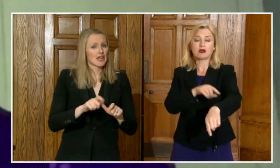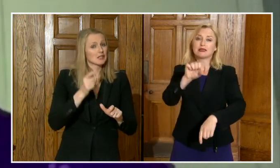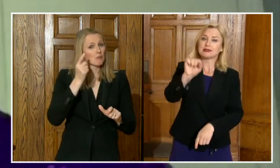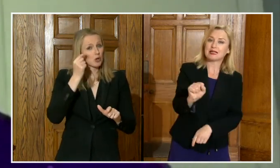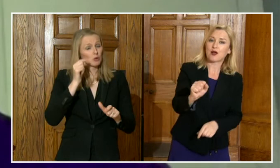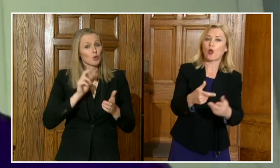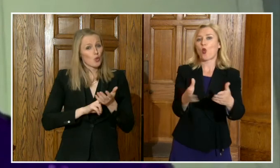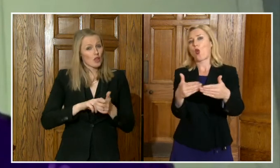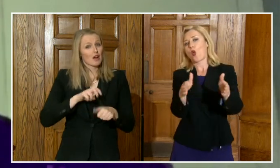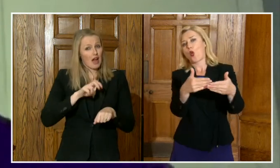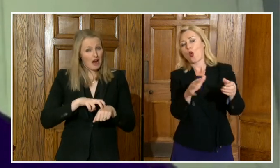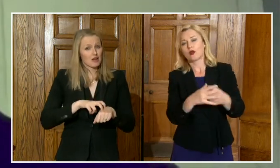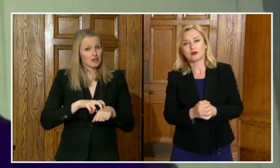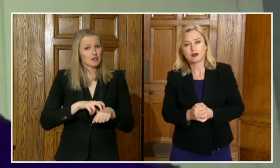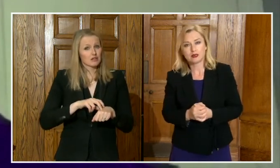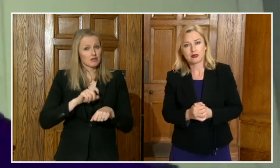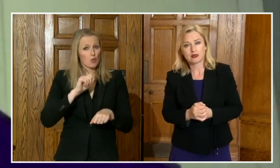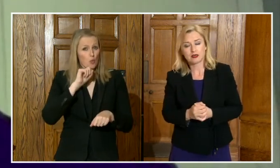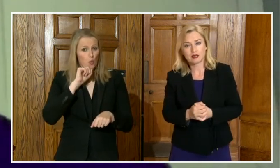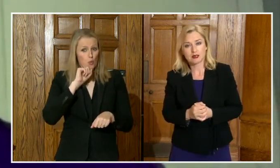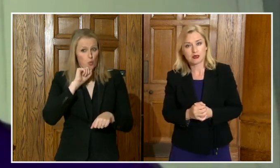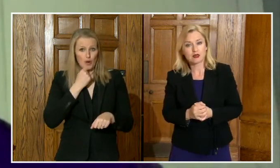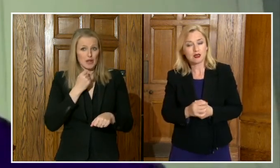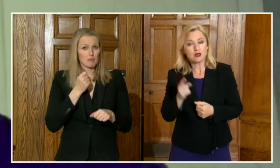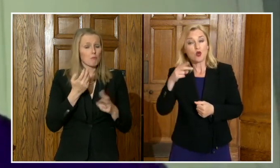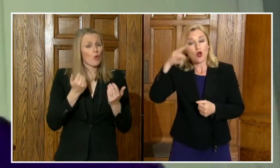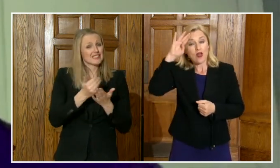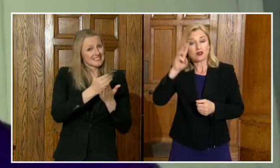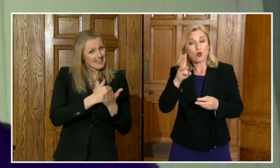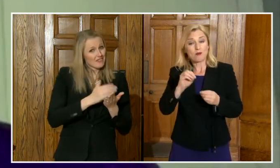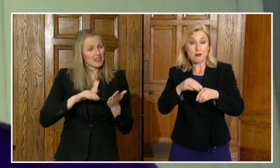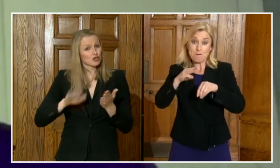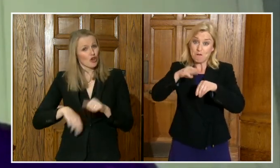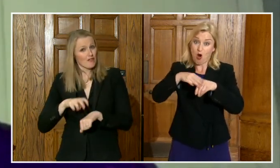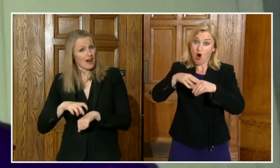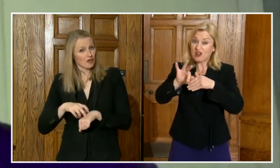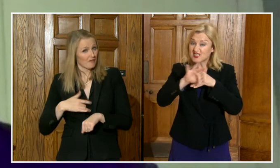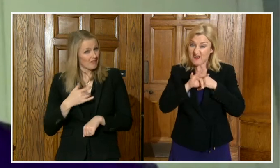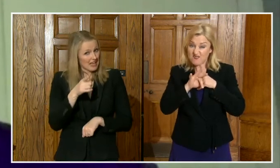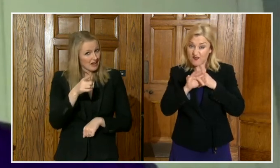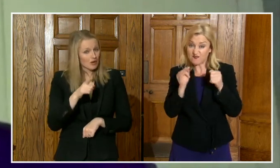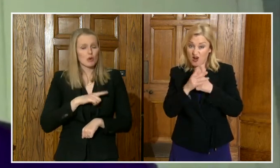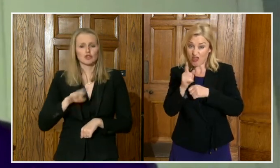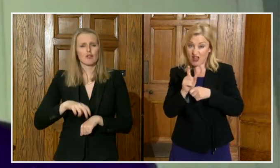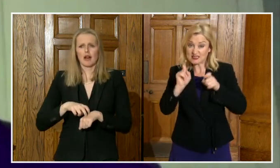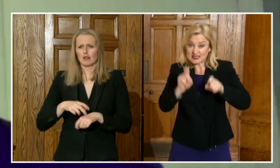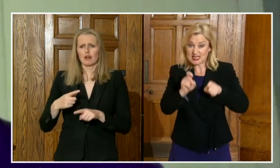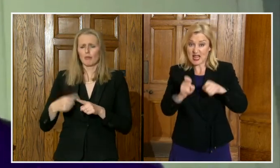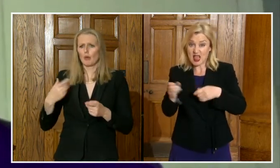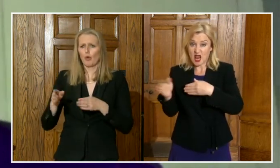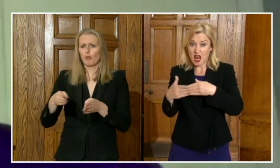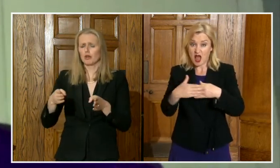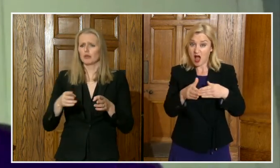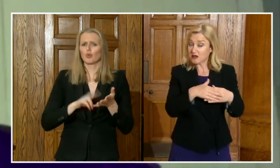potentially be doing the safer thing in regards to dealing with the